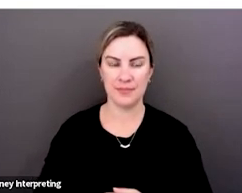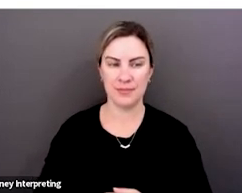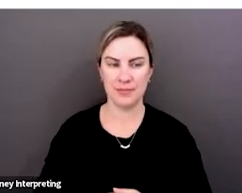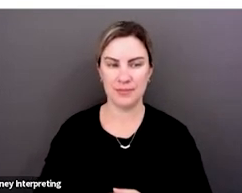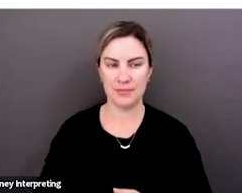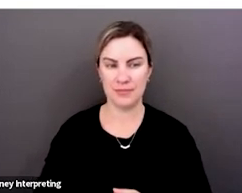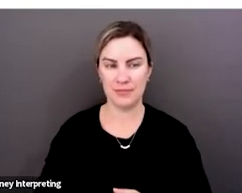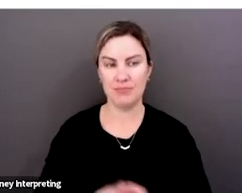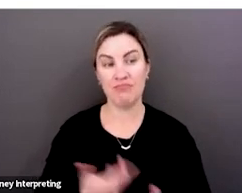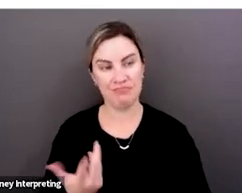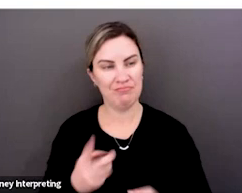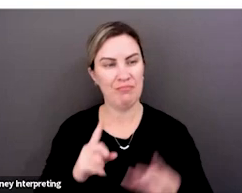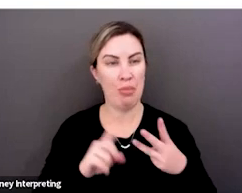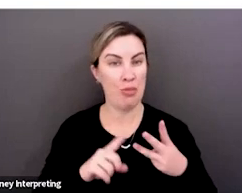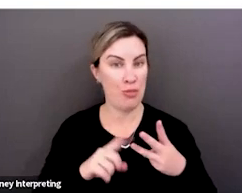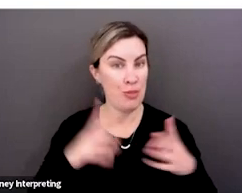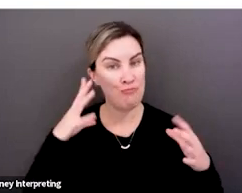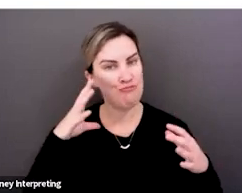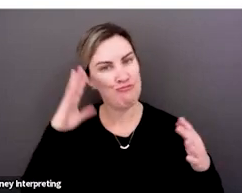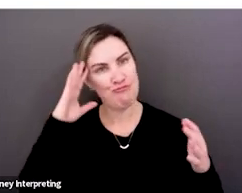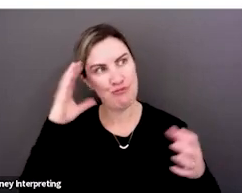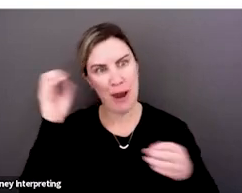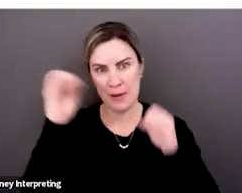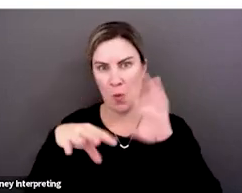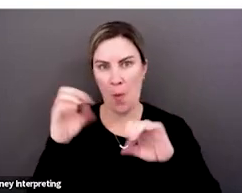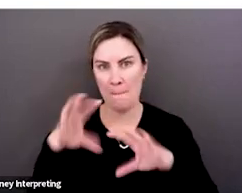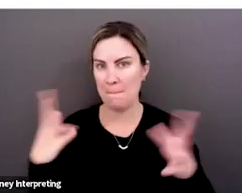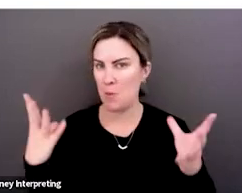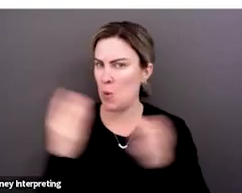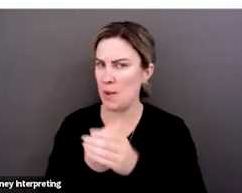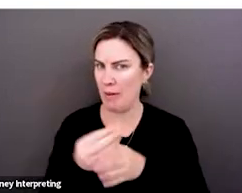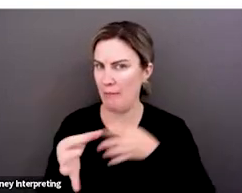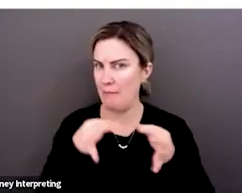Yeah, and we'll go to the next one, brainstorming together to make a plan.